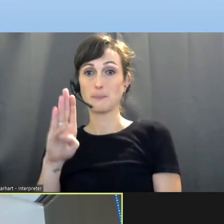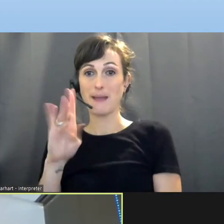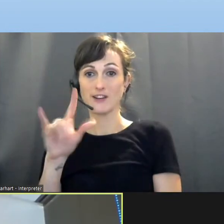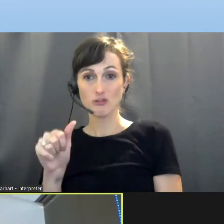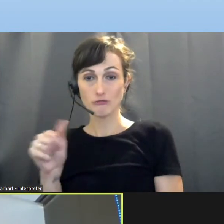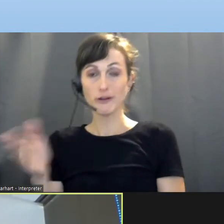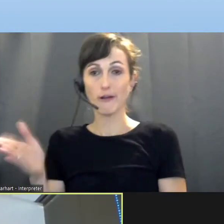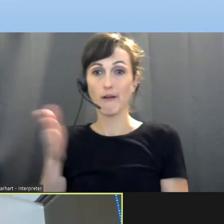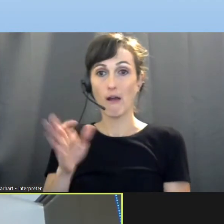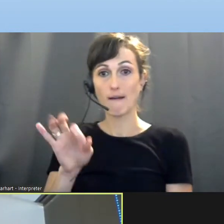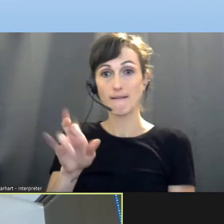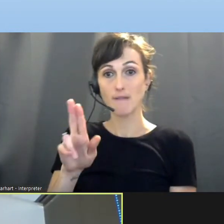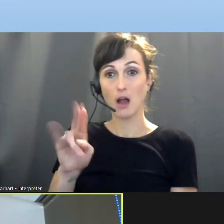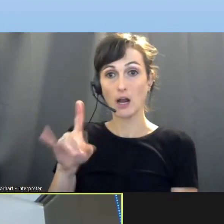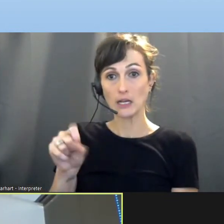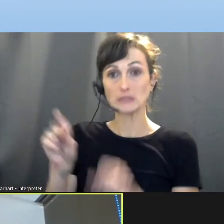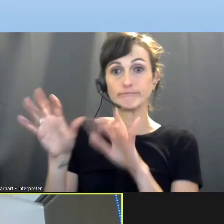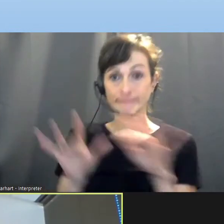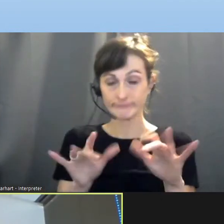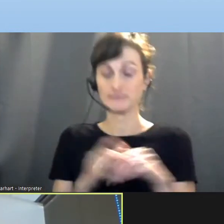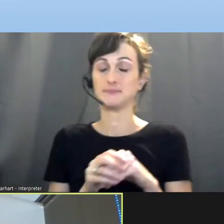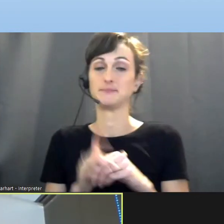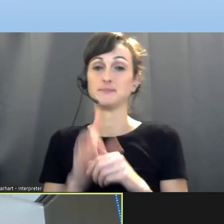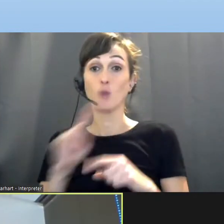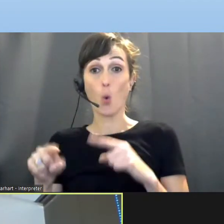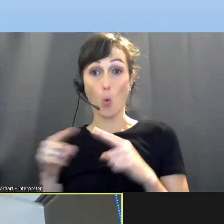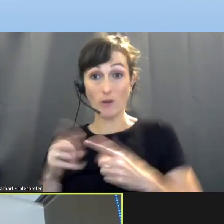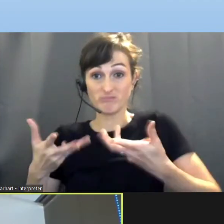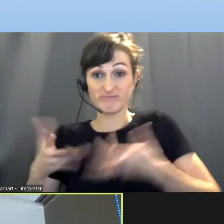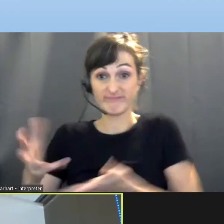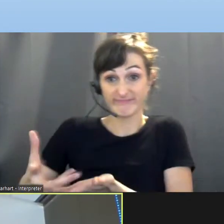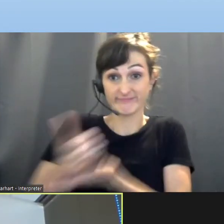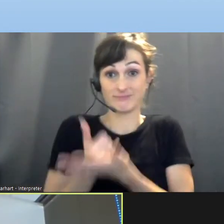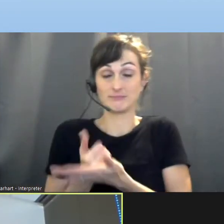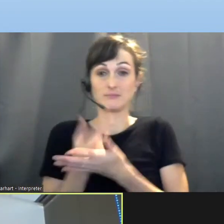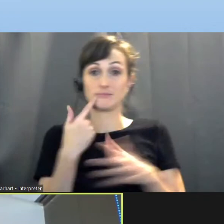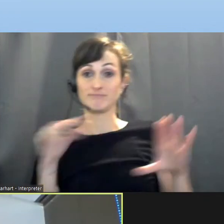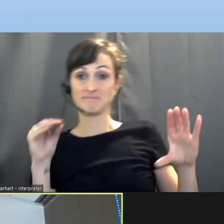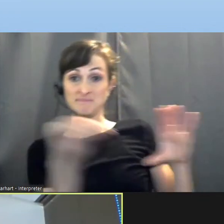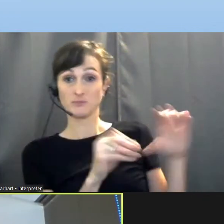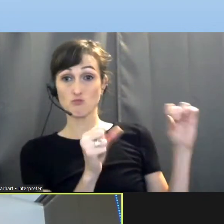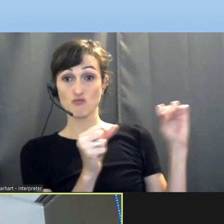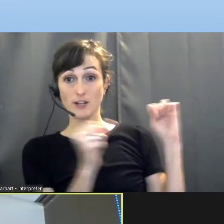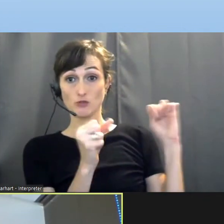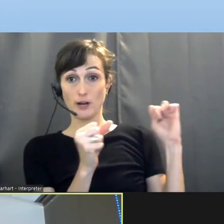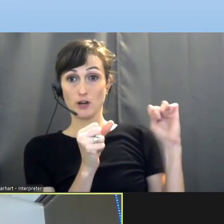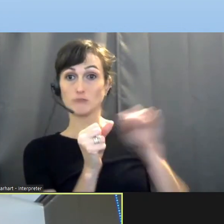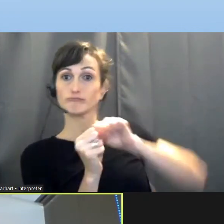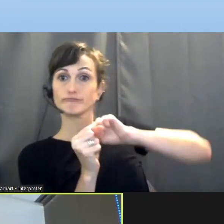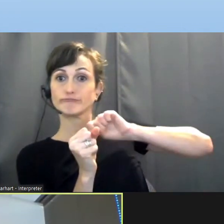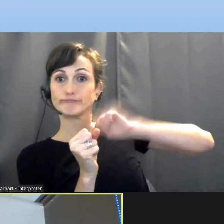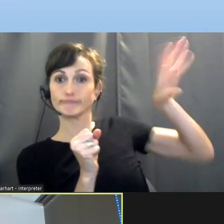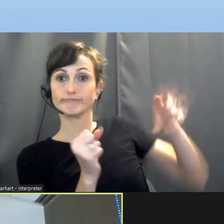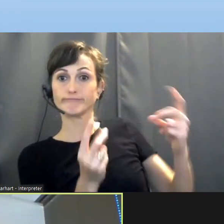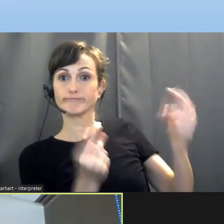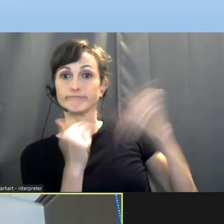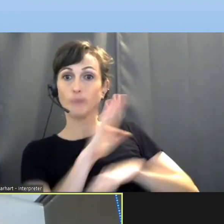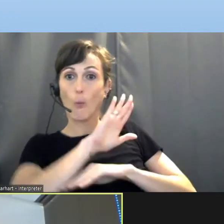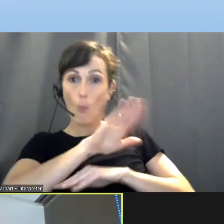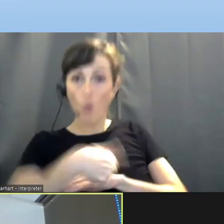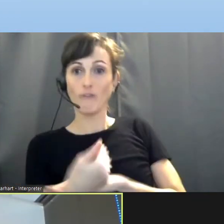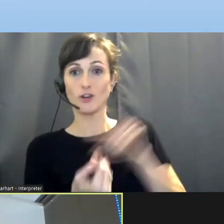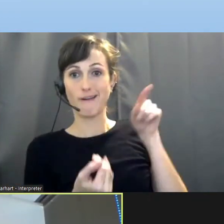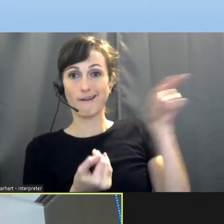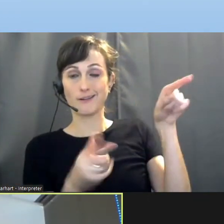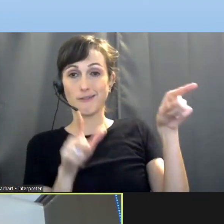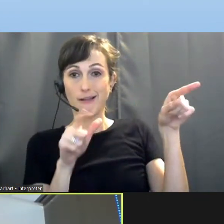they are refrigerated and overnighted to a lab, and it's actually a lab called Resinova Laboratories